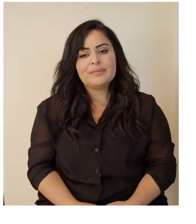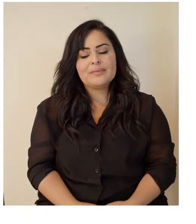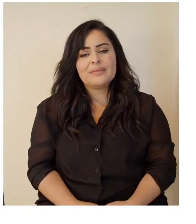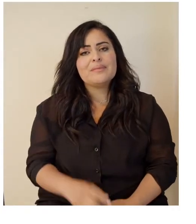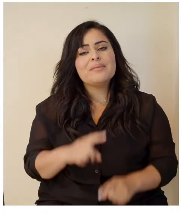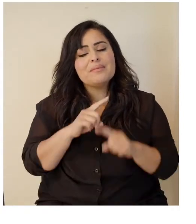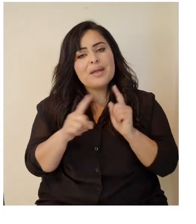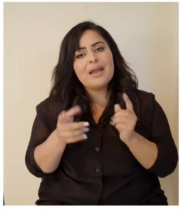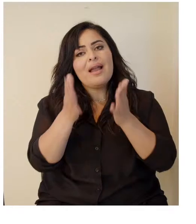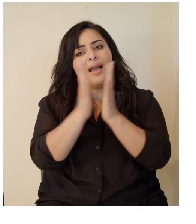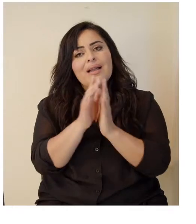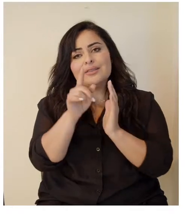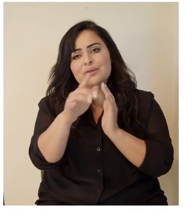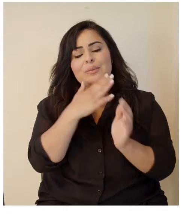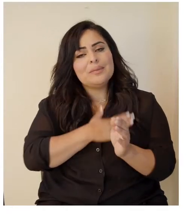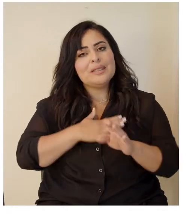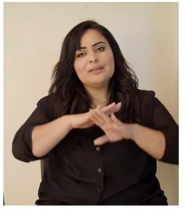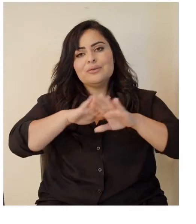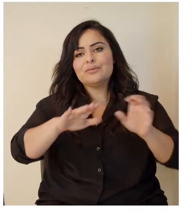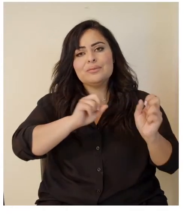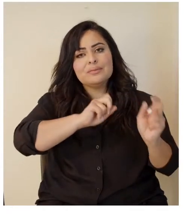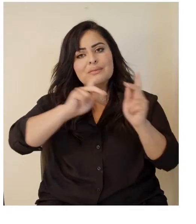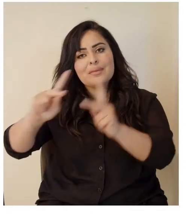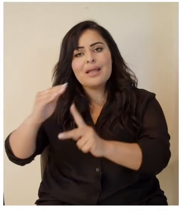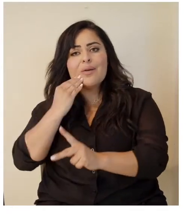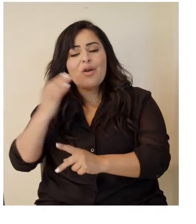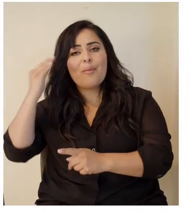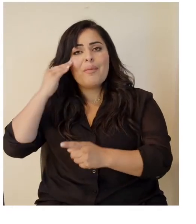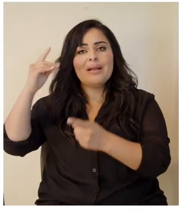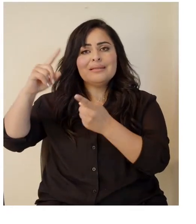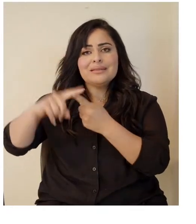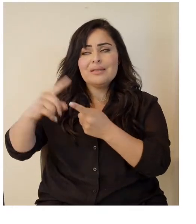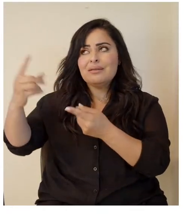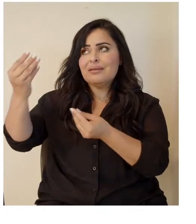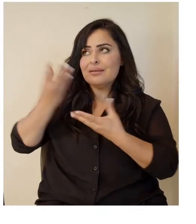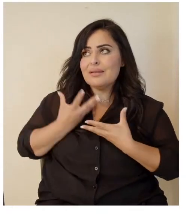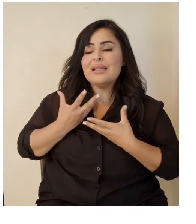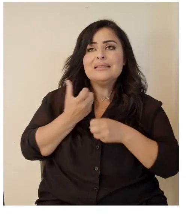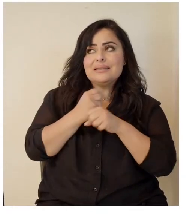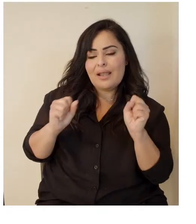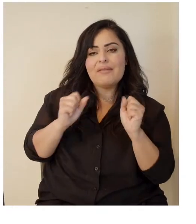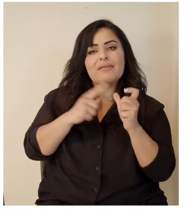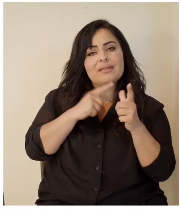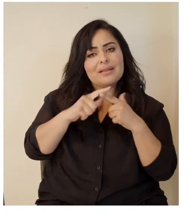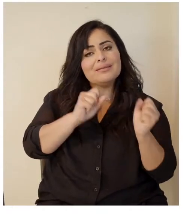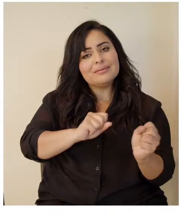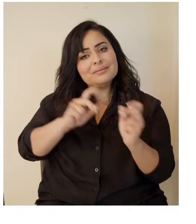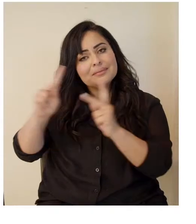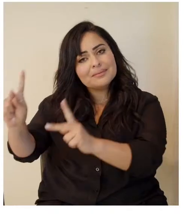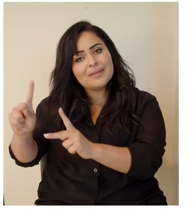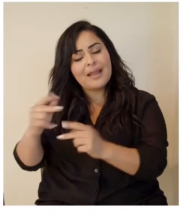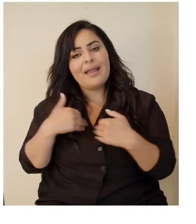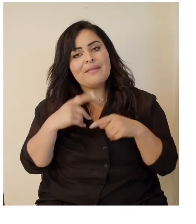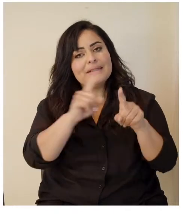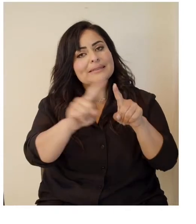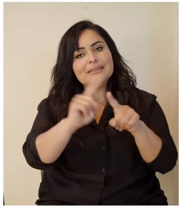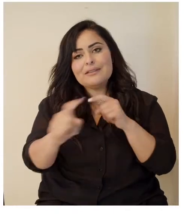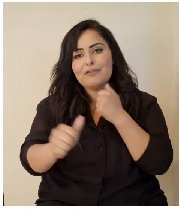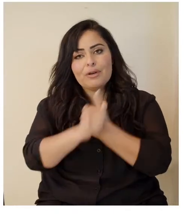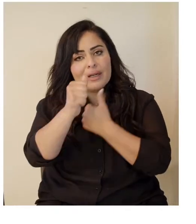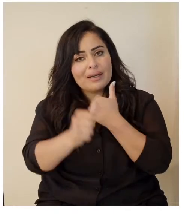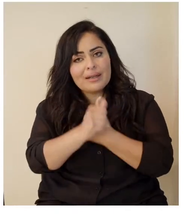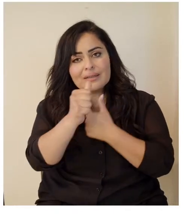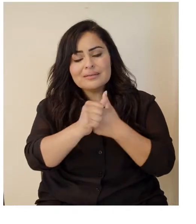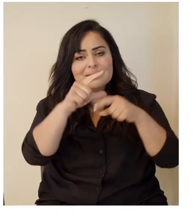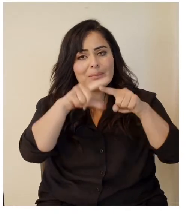ask that you do not return home until you're told it's safe to do so. There are a number of potential hazards depending on the level of